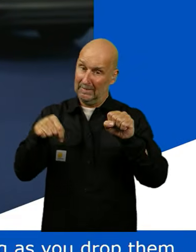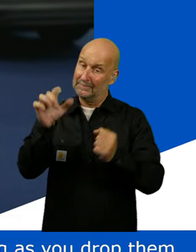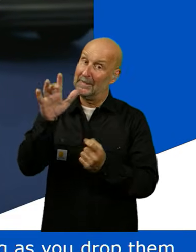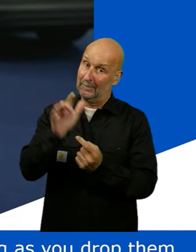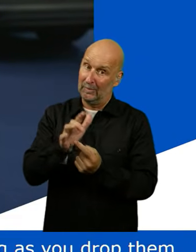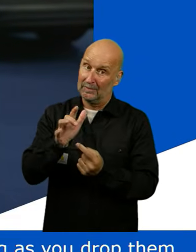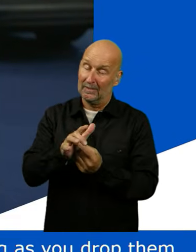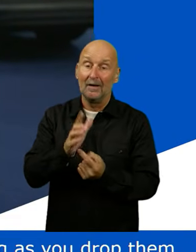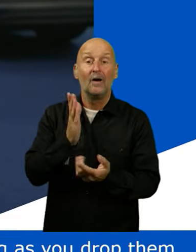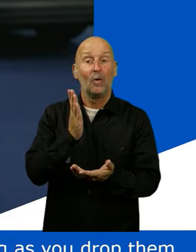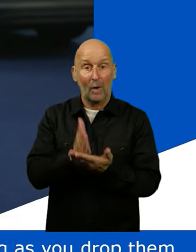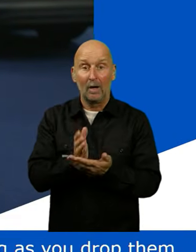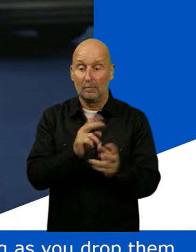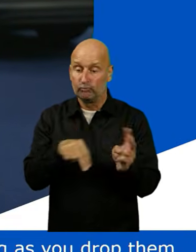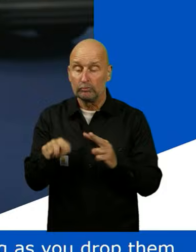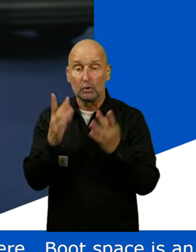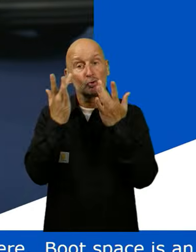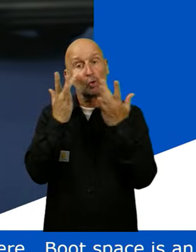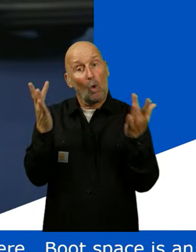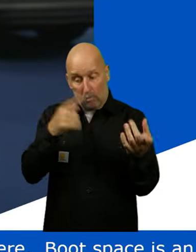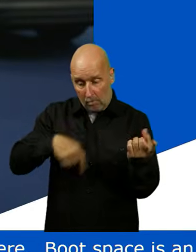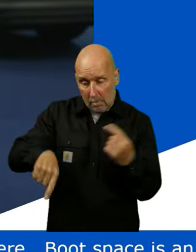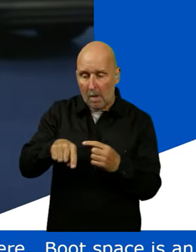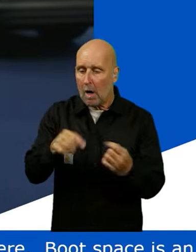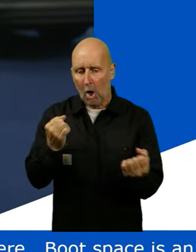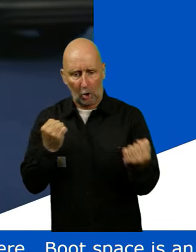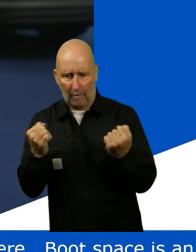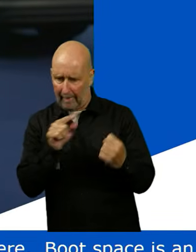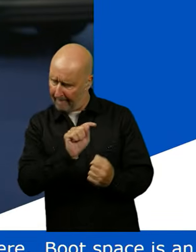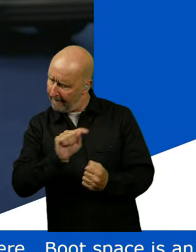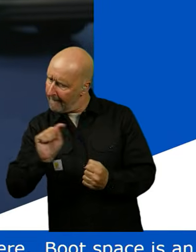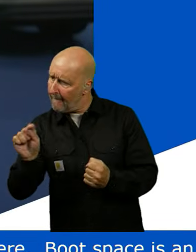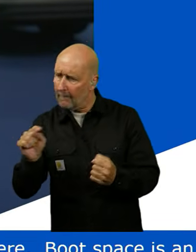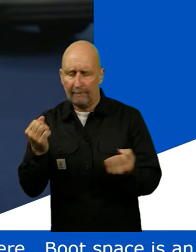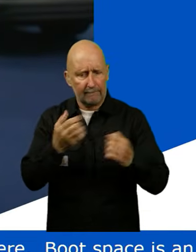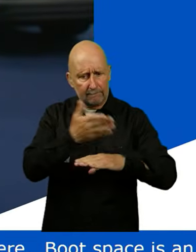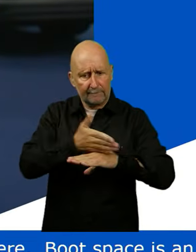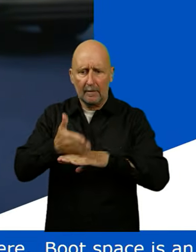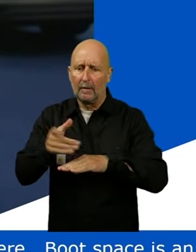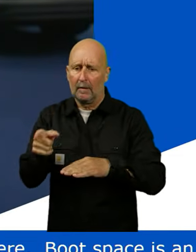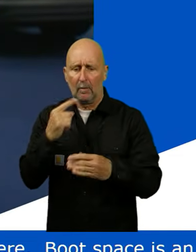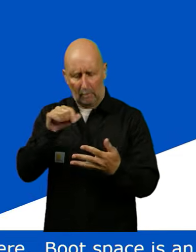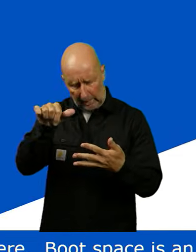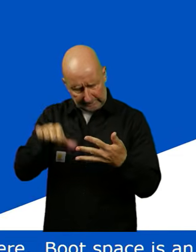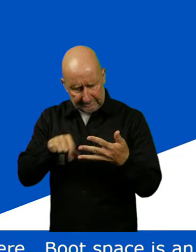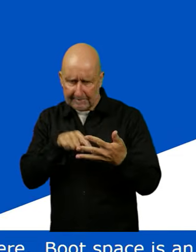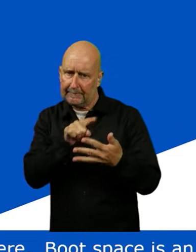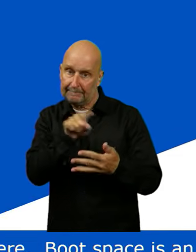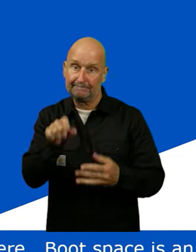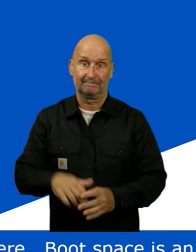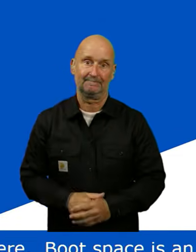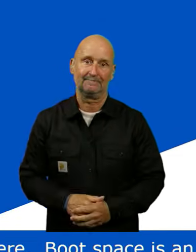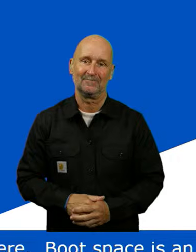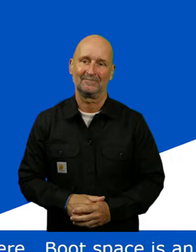important that you spend time in the showroom comparing and contrasting the different vehicles on your wish list.